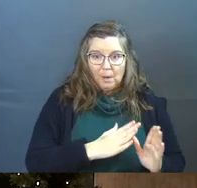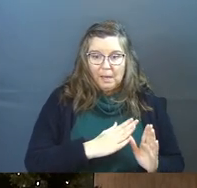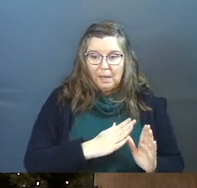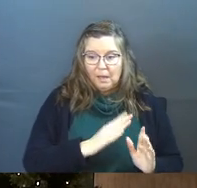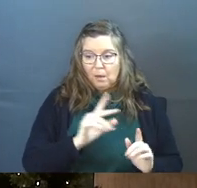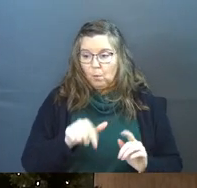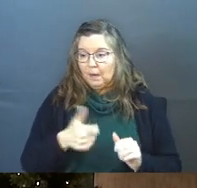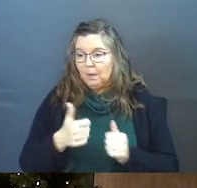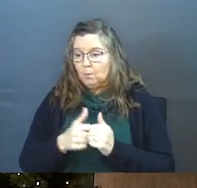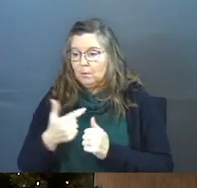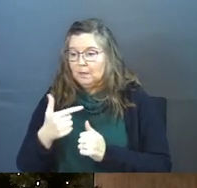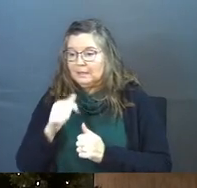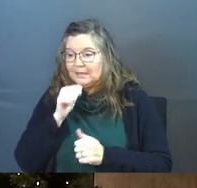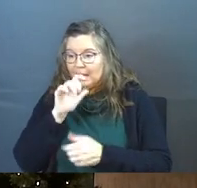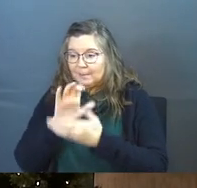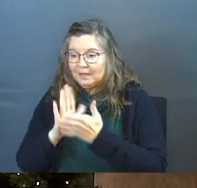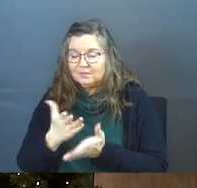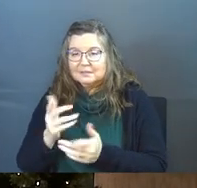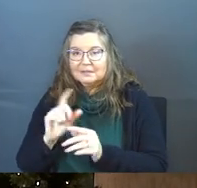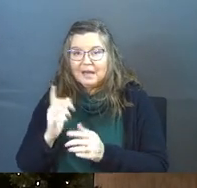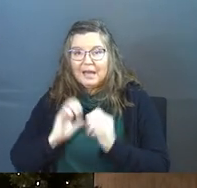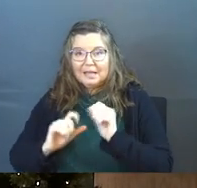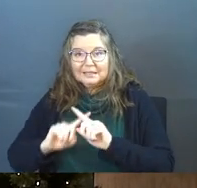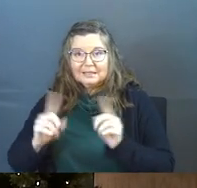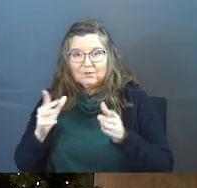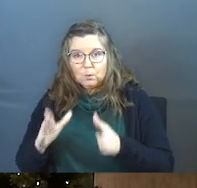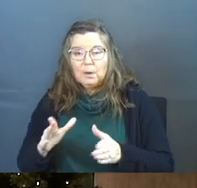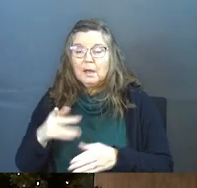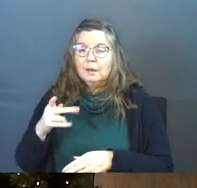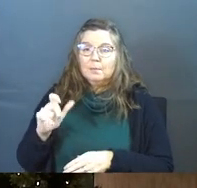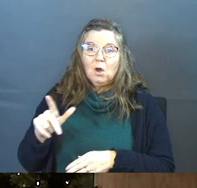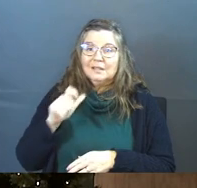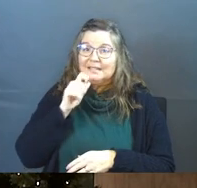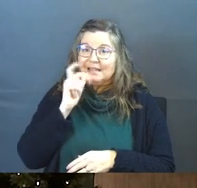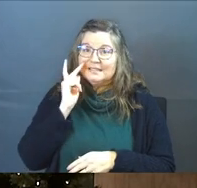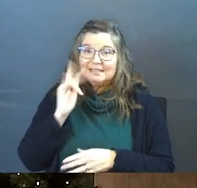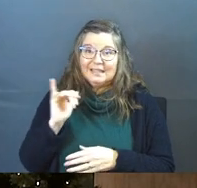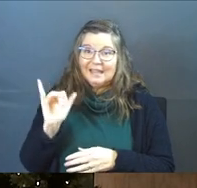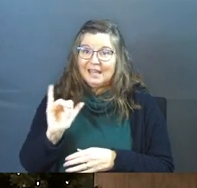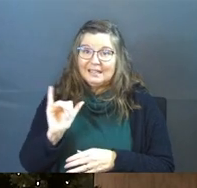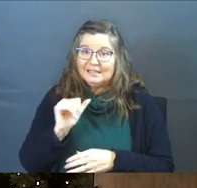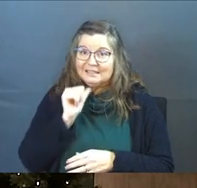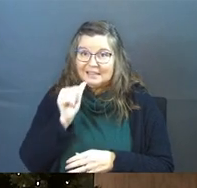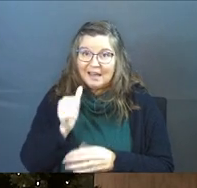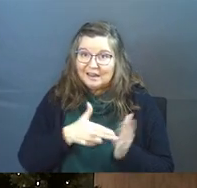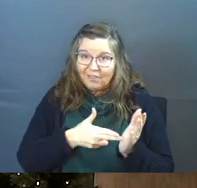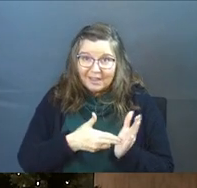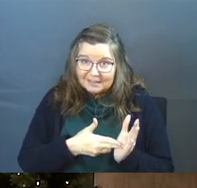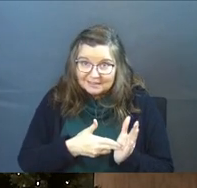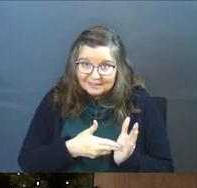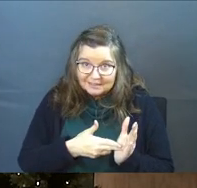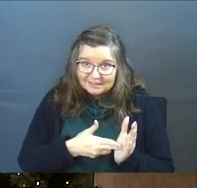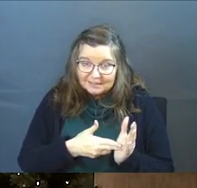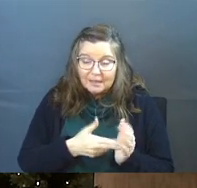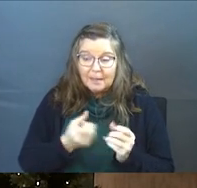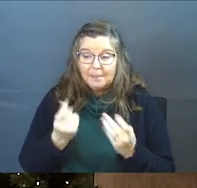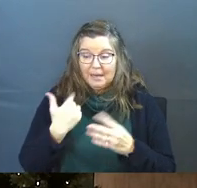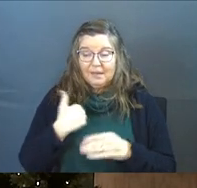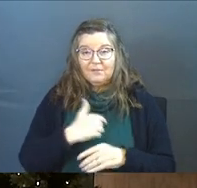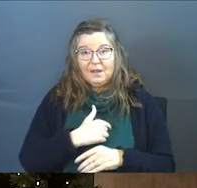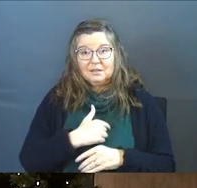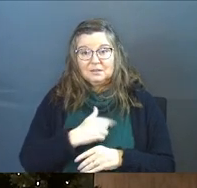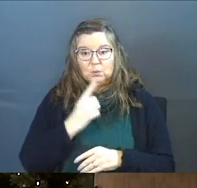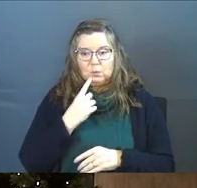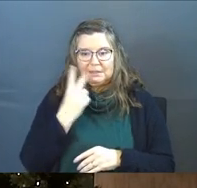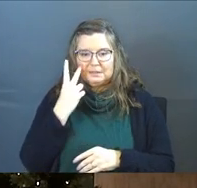I'm with Gentiles, I act a different way, he says. And by the way, Paul does not see that as inauthentic. Many of us